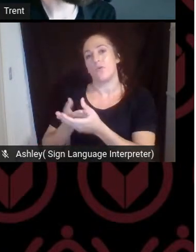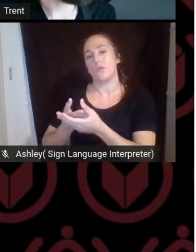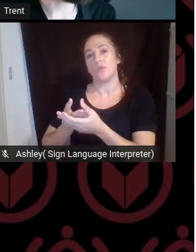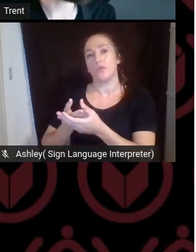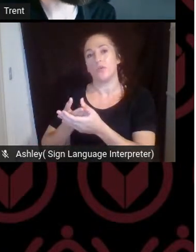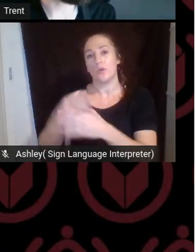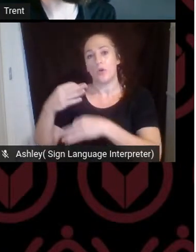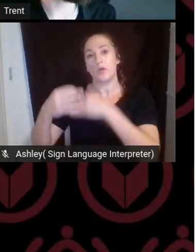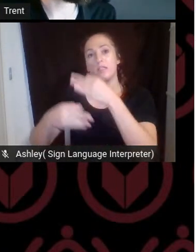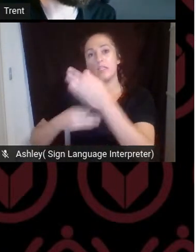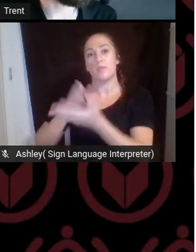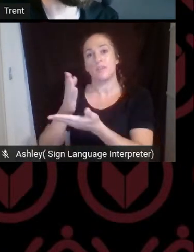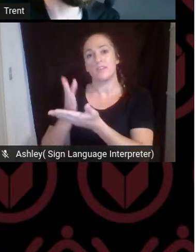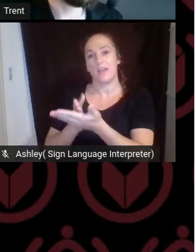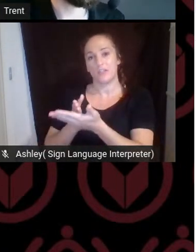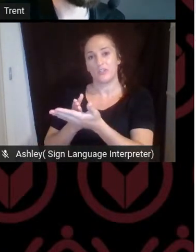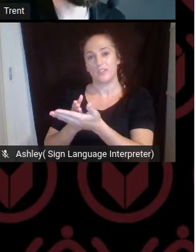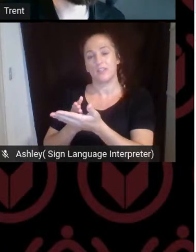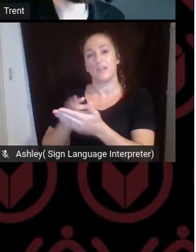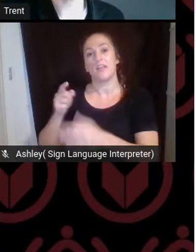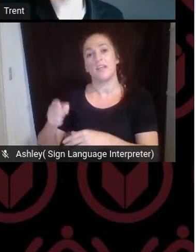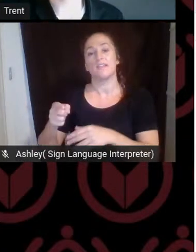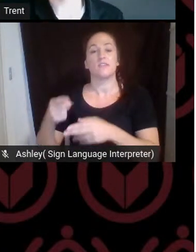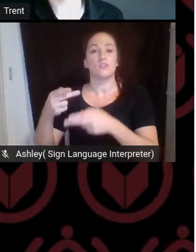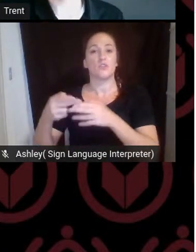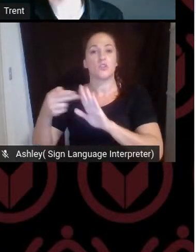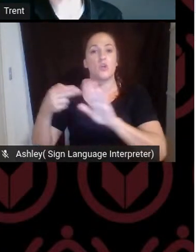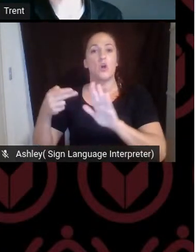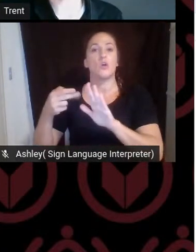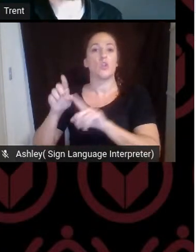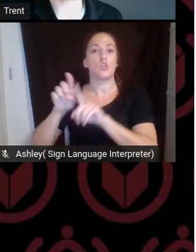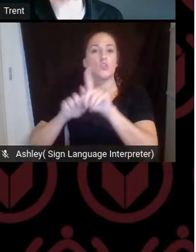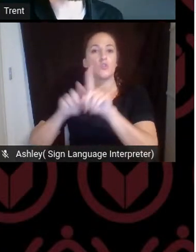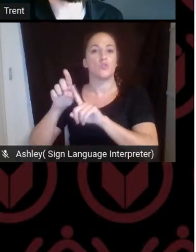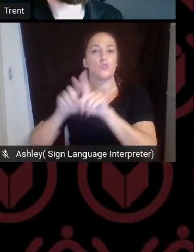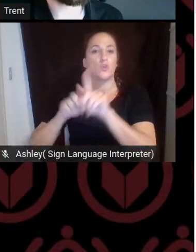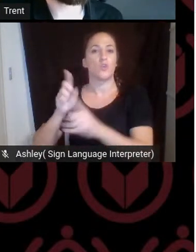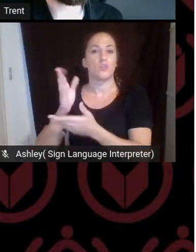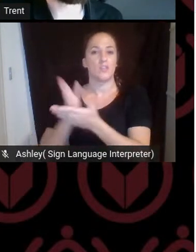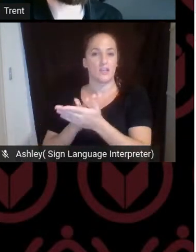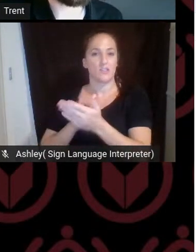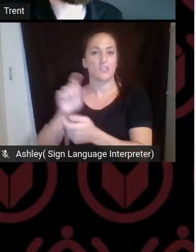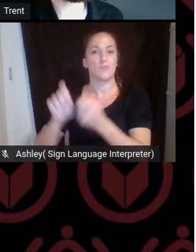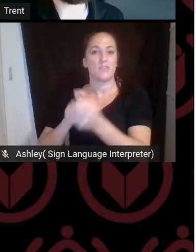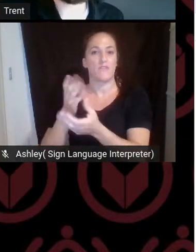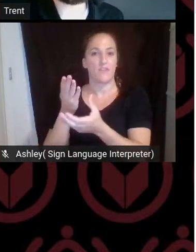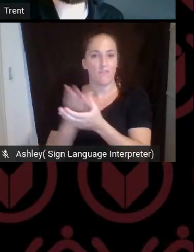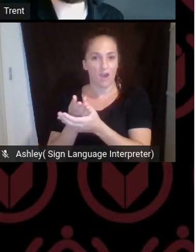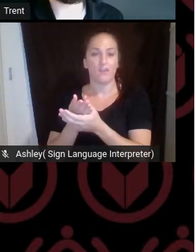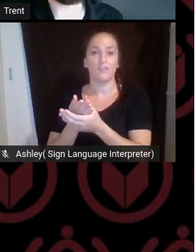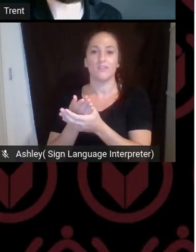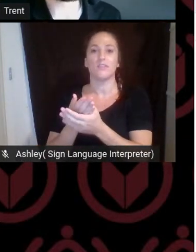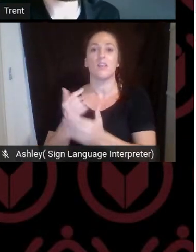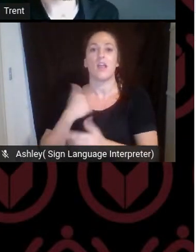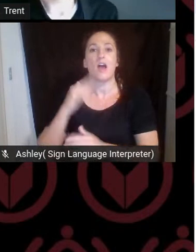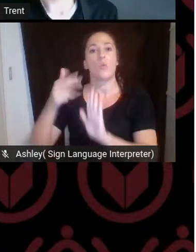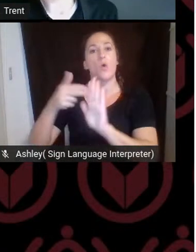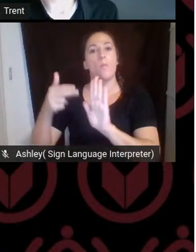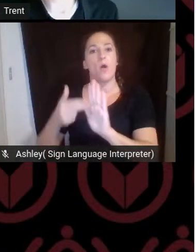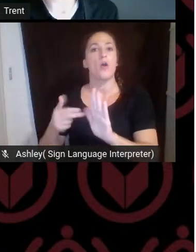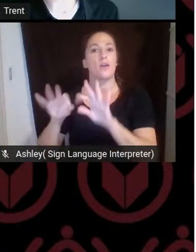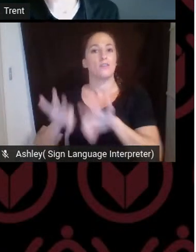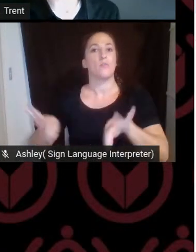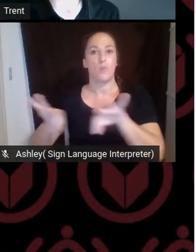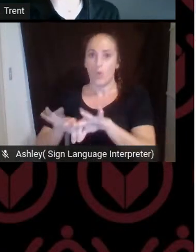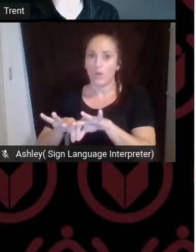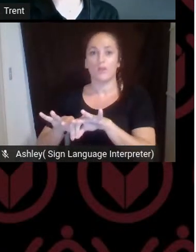drive, and it's called the starred section. So these are files that I am marking as important.